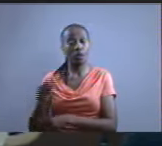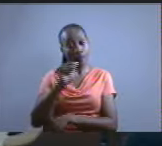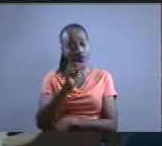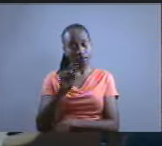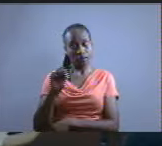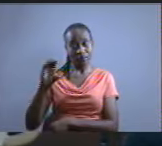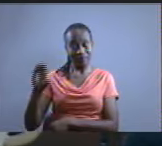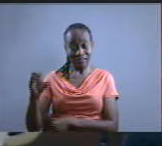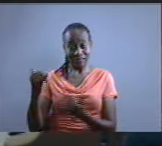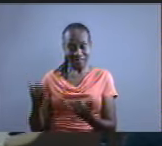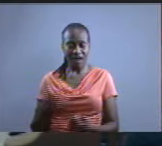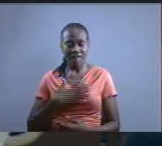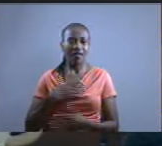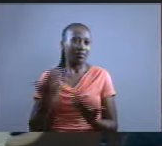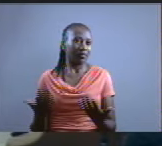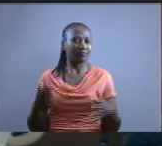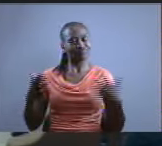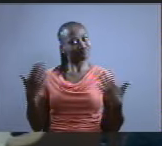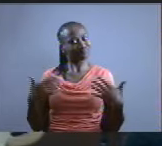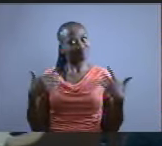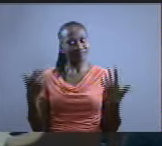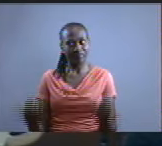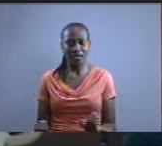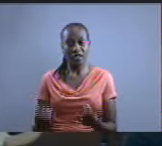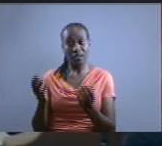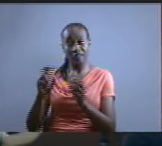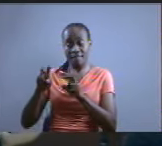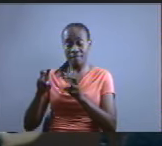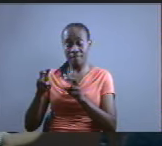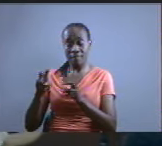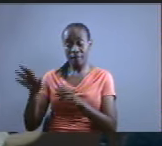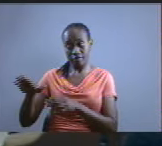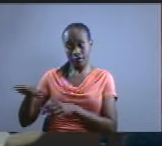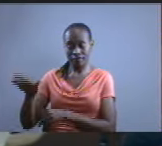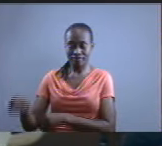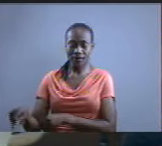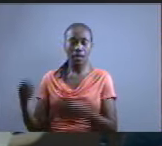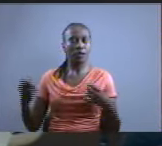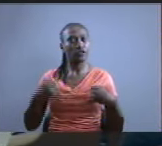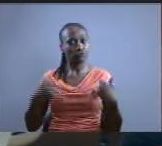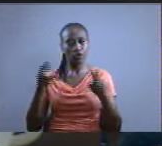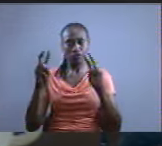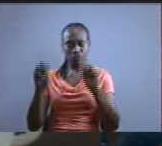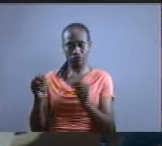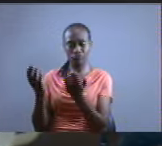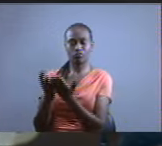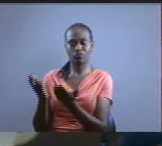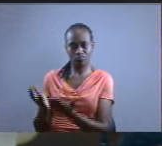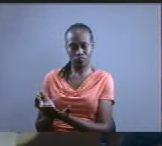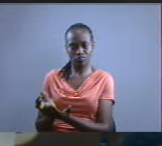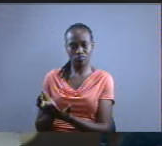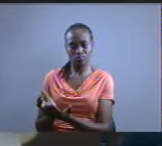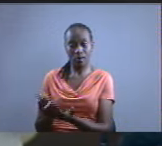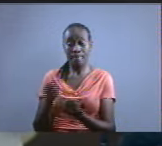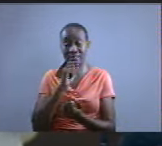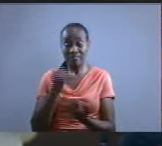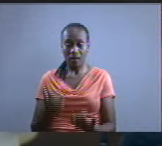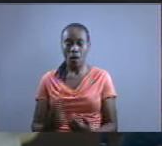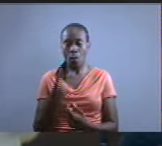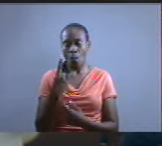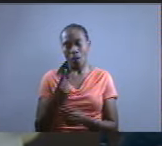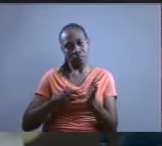as Chanchalala joins the list of brand new schools that have been opened as part of the One School a